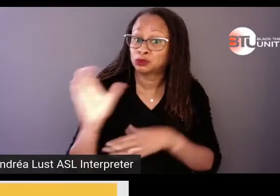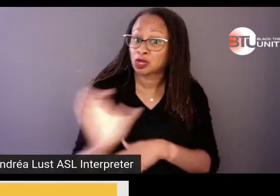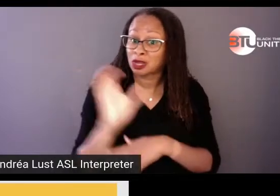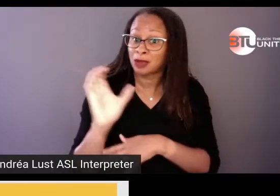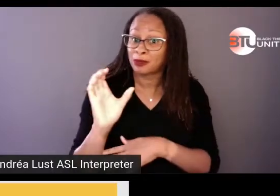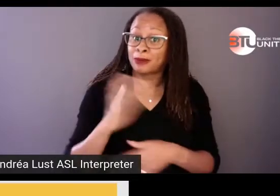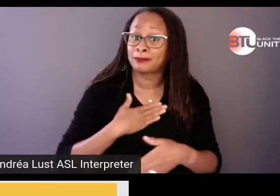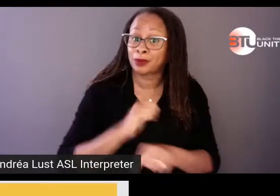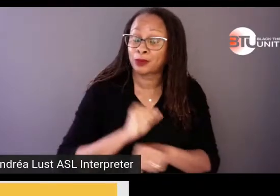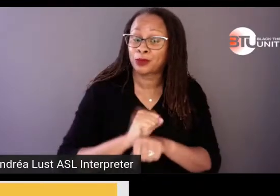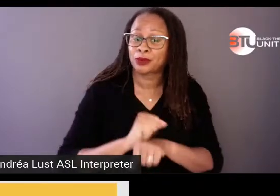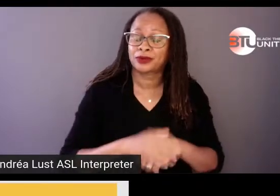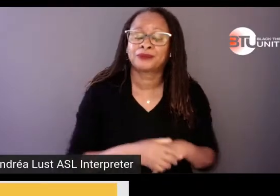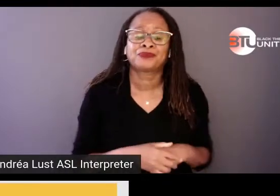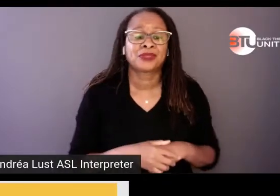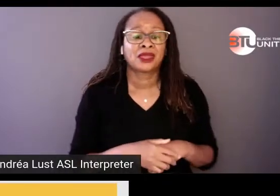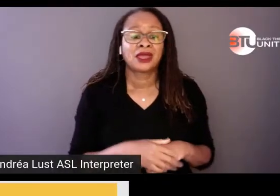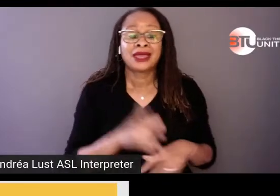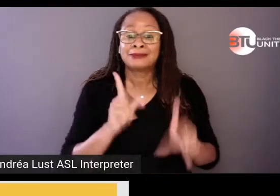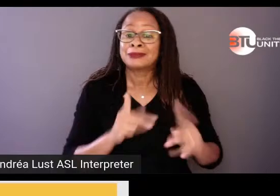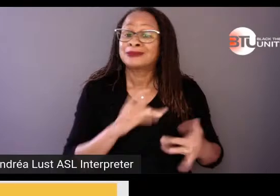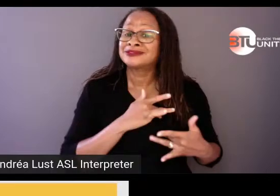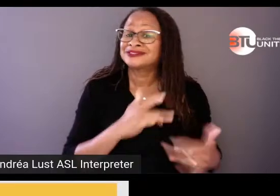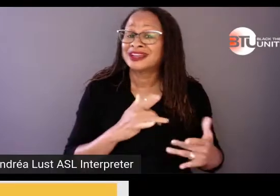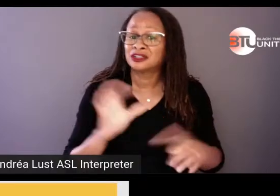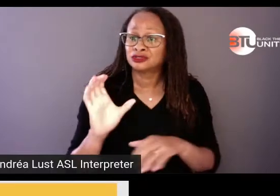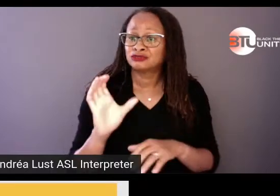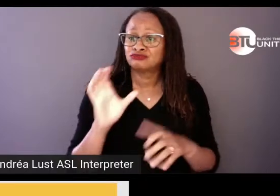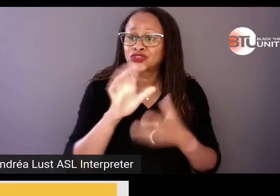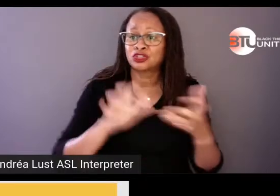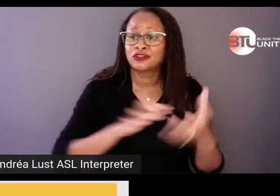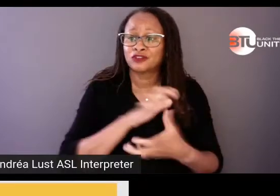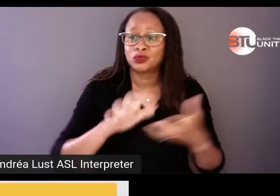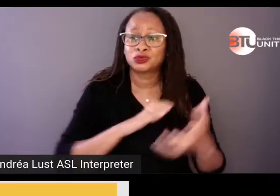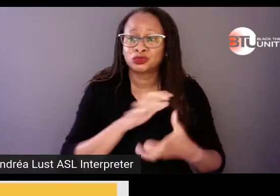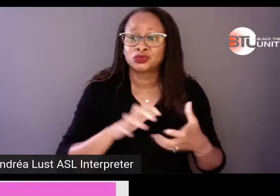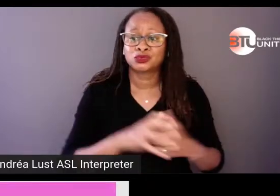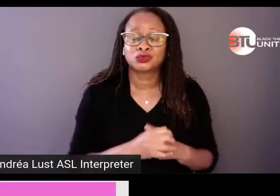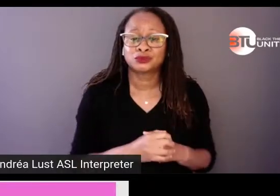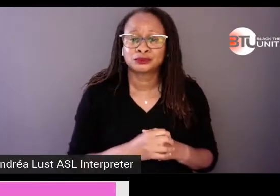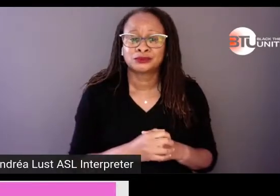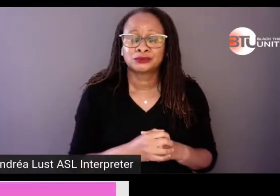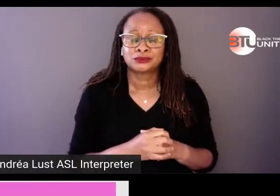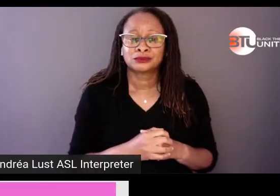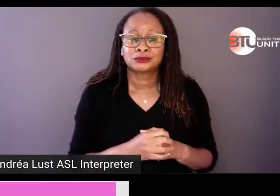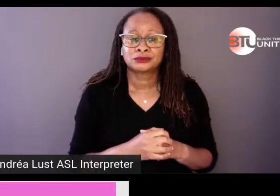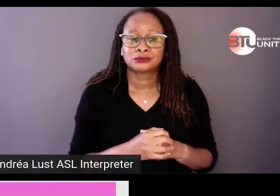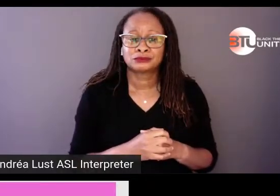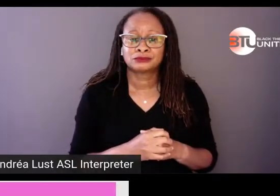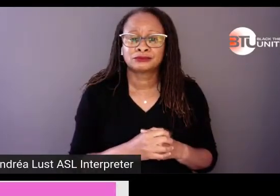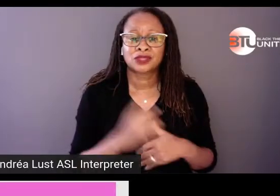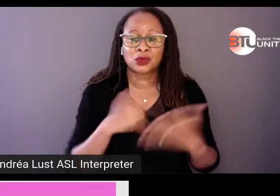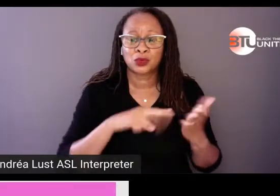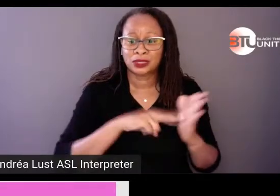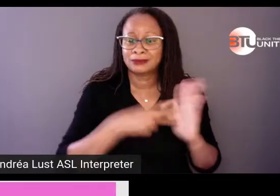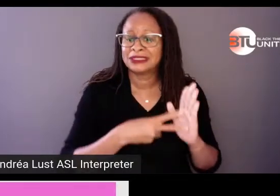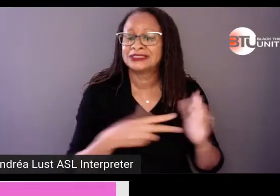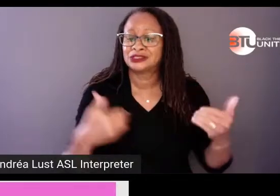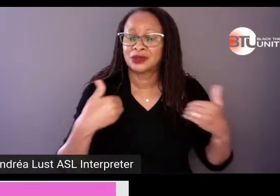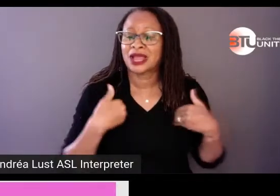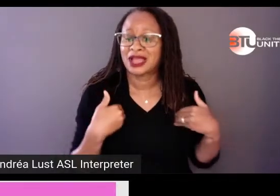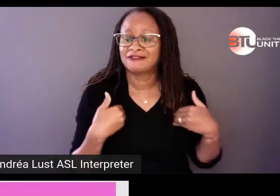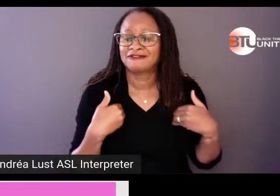Where people are confused is, you know, what it means to have a copyright.